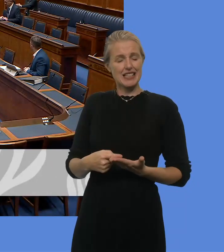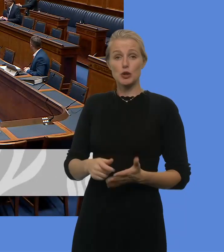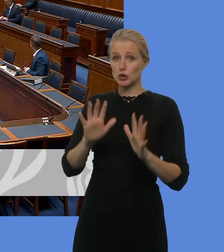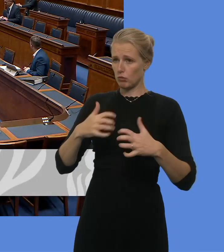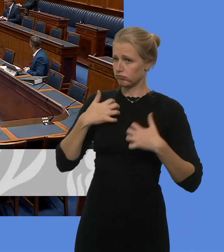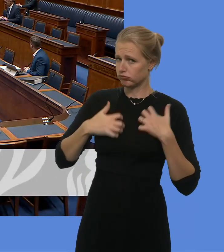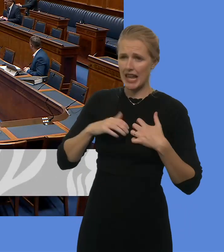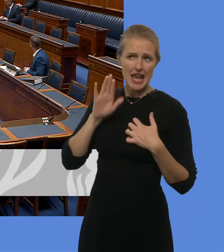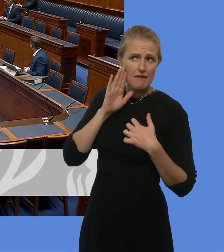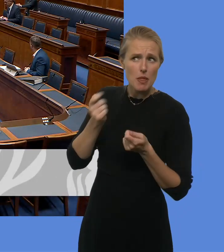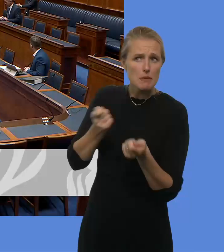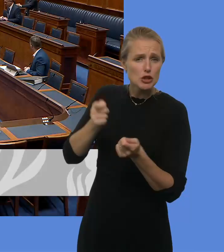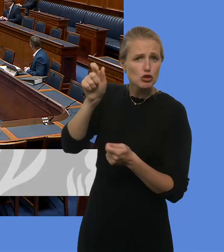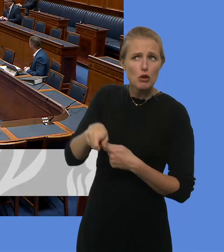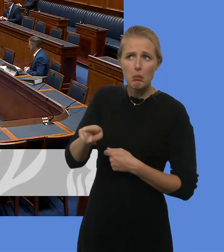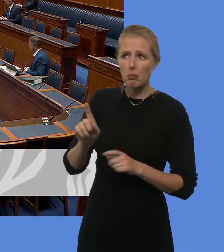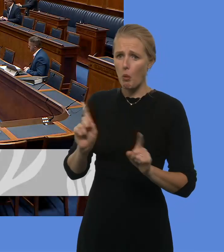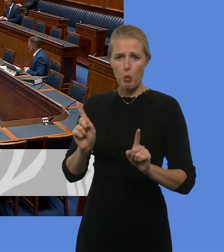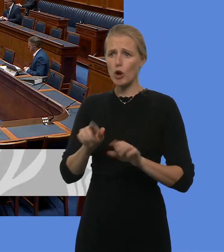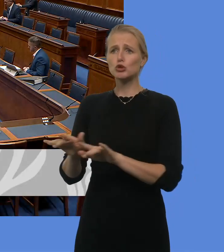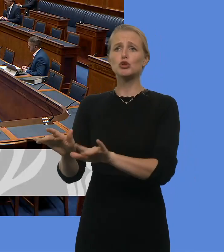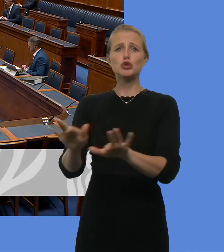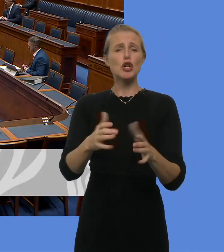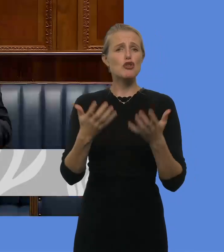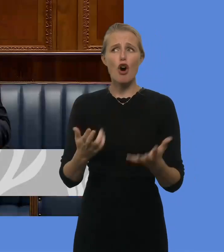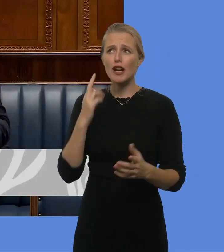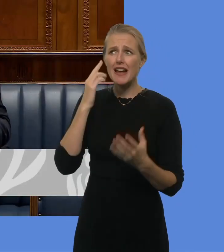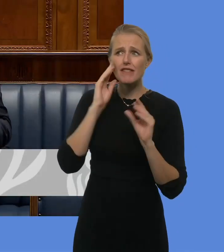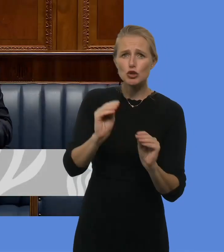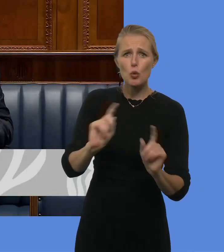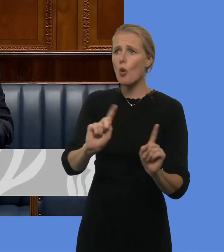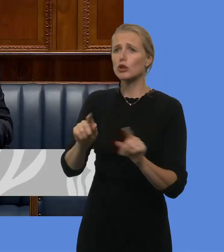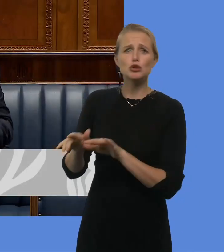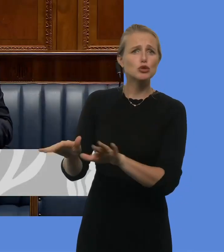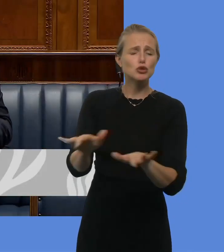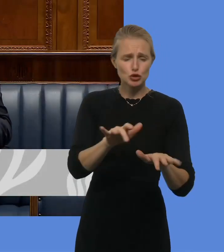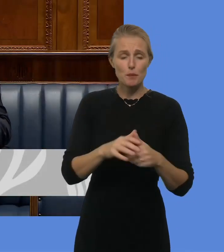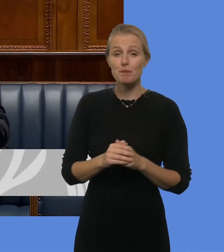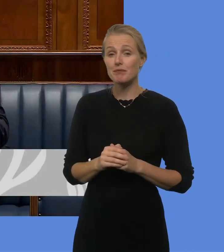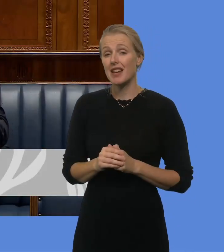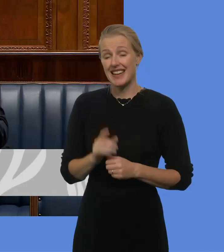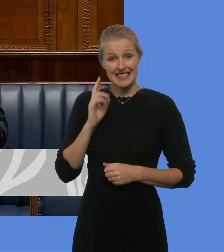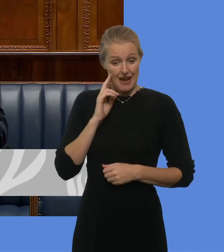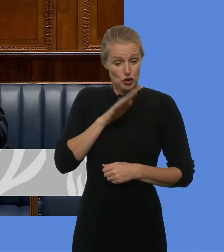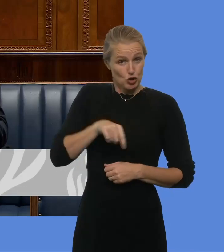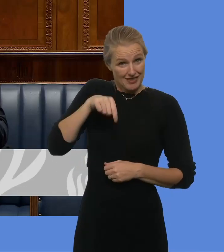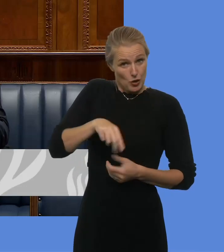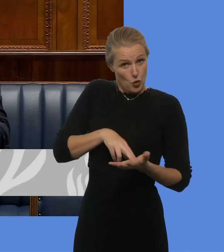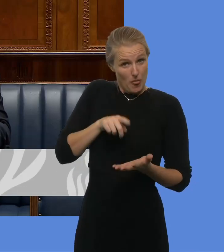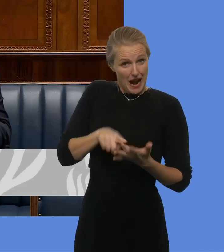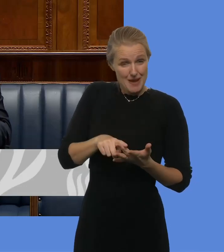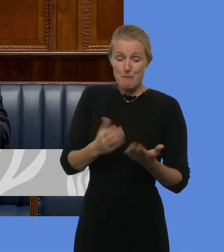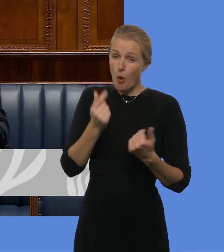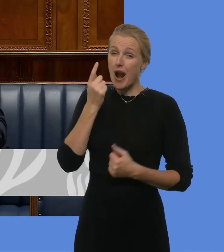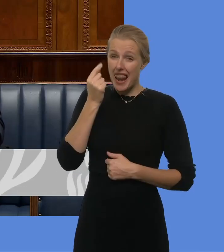us an up-to-date overview of the current landscape in the sector. We know that deaf children in Northern Ireland are more likely to